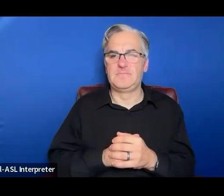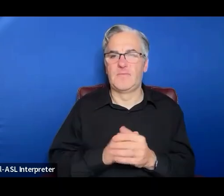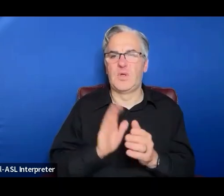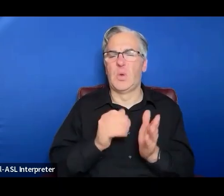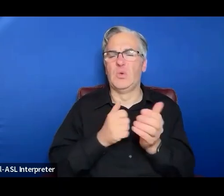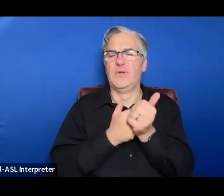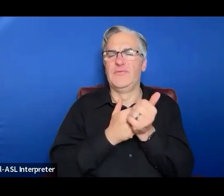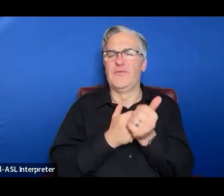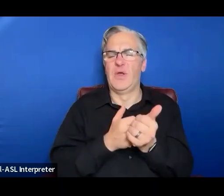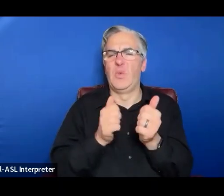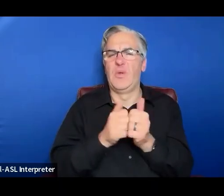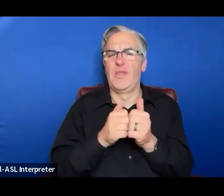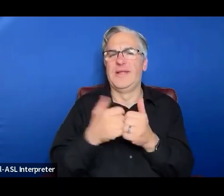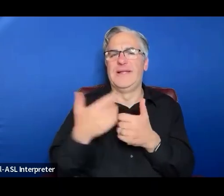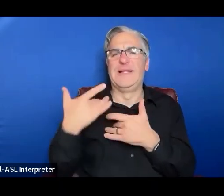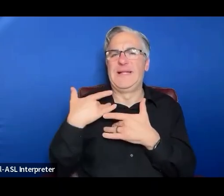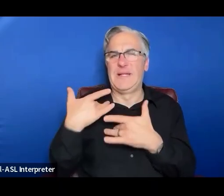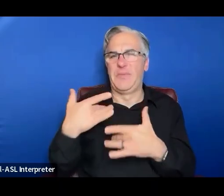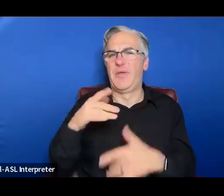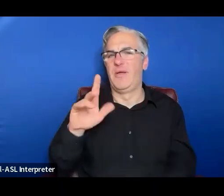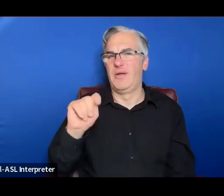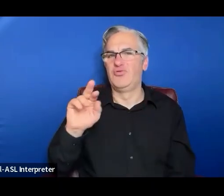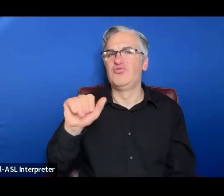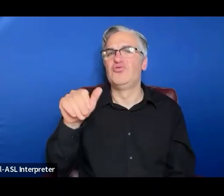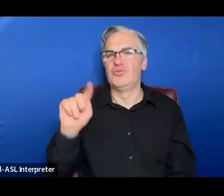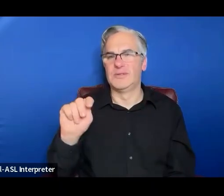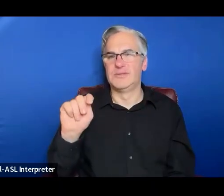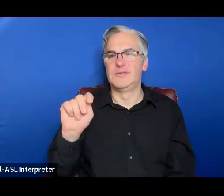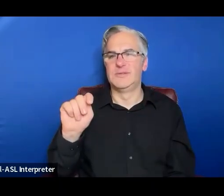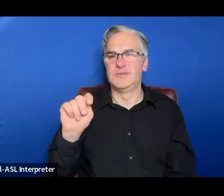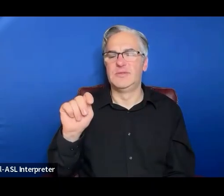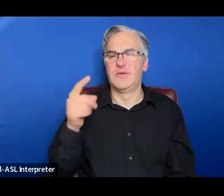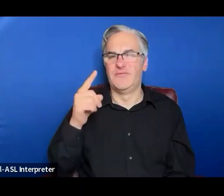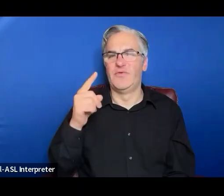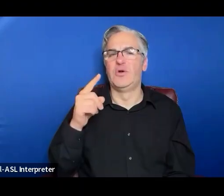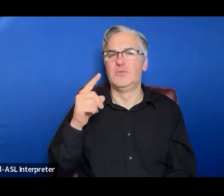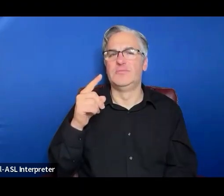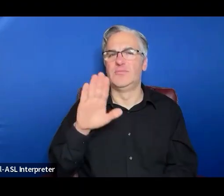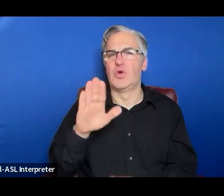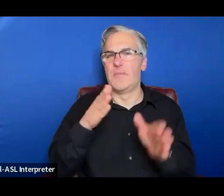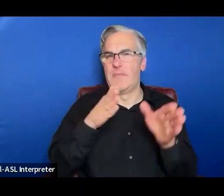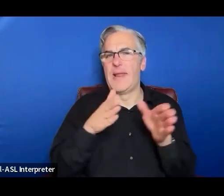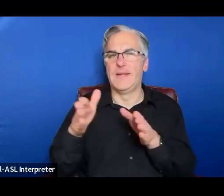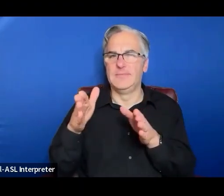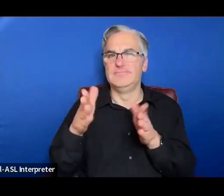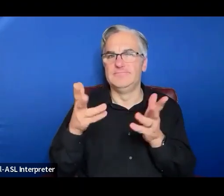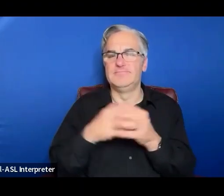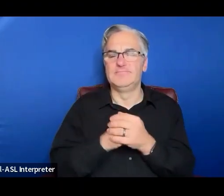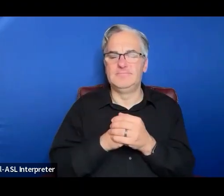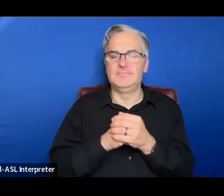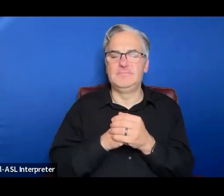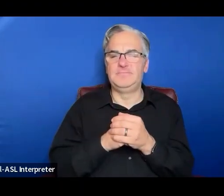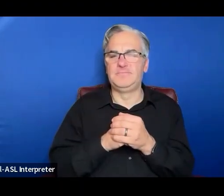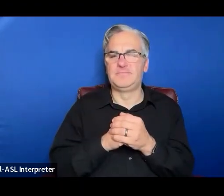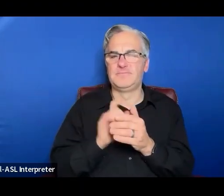stick to the typical trust for estate planning, which is what we talked about,